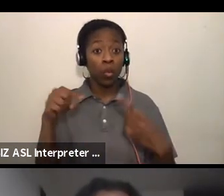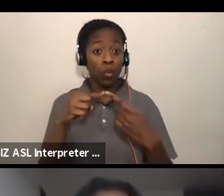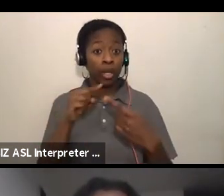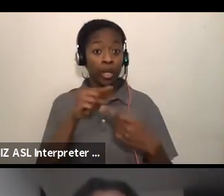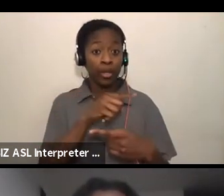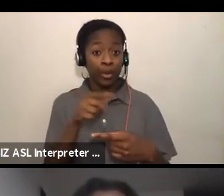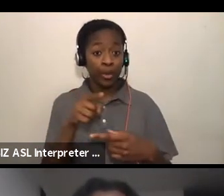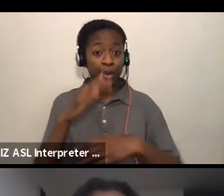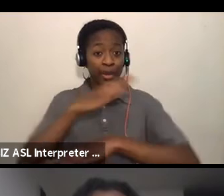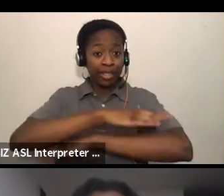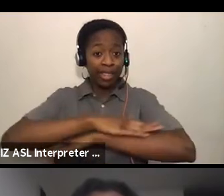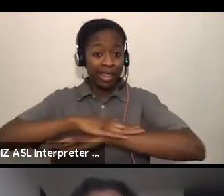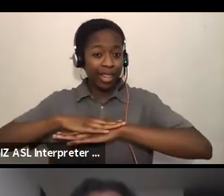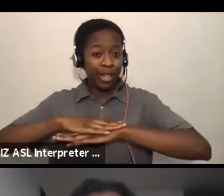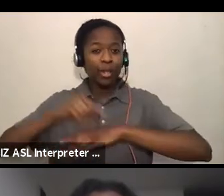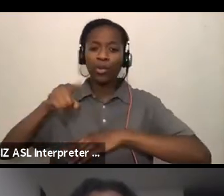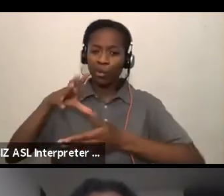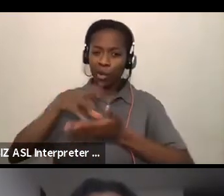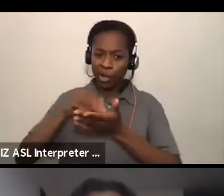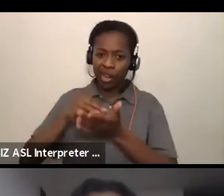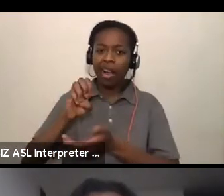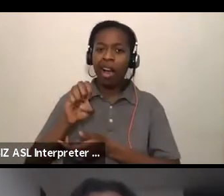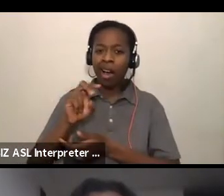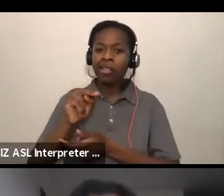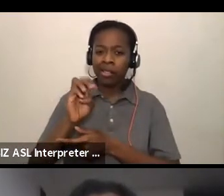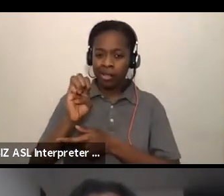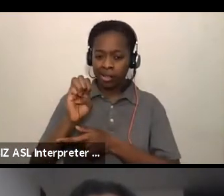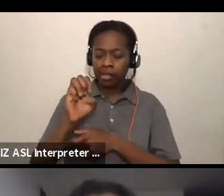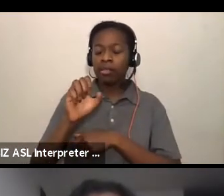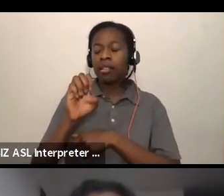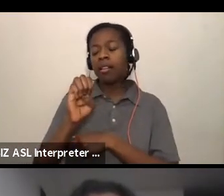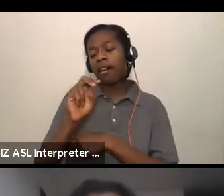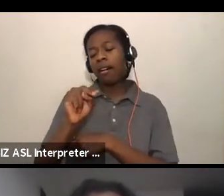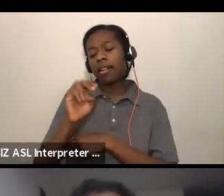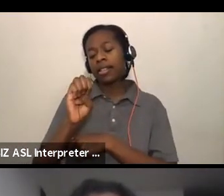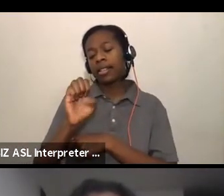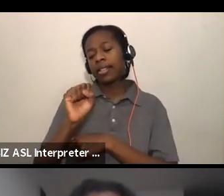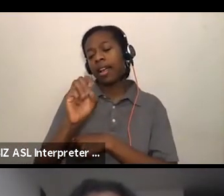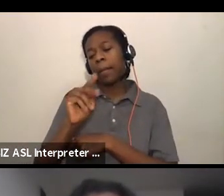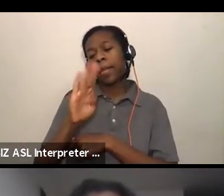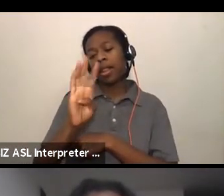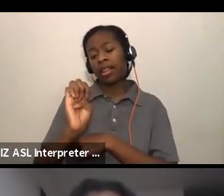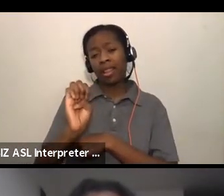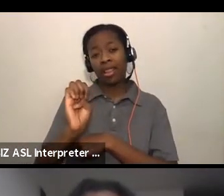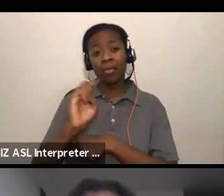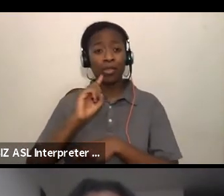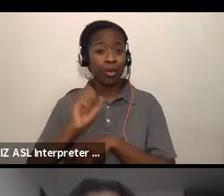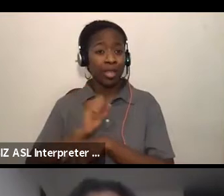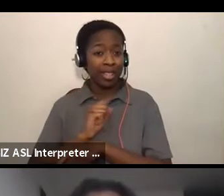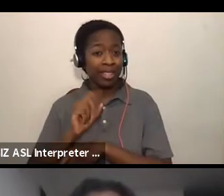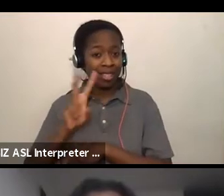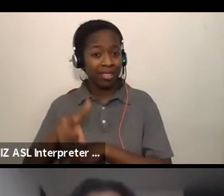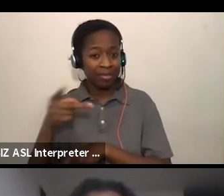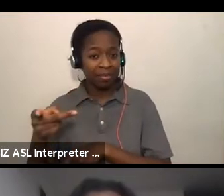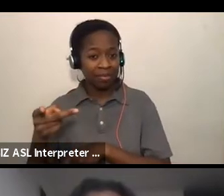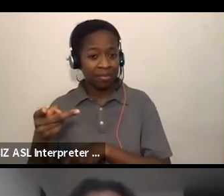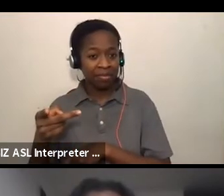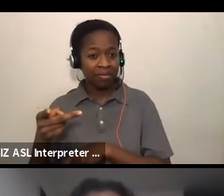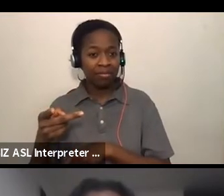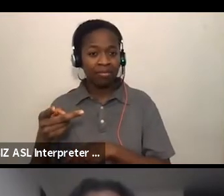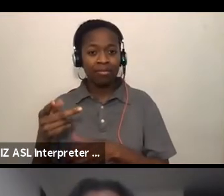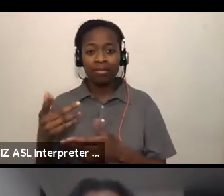ensemble is the whole company, you know, all the way down to the person cleaning the toilets, you know, because if any piece is out of place, it's